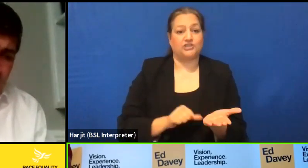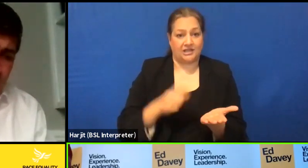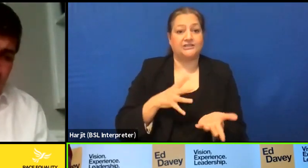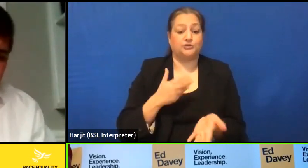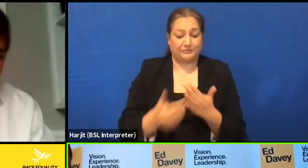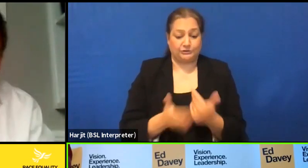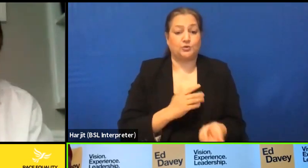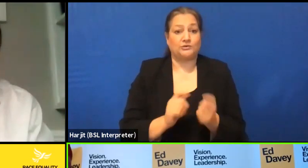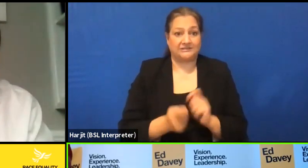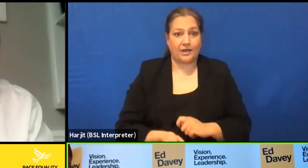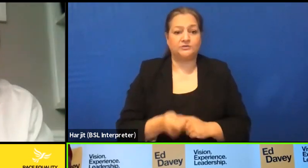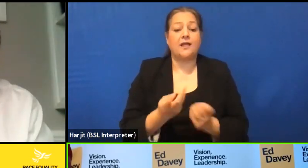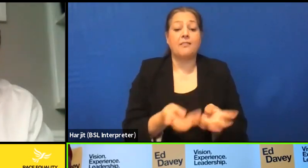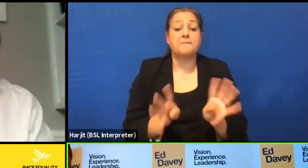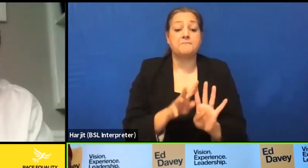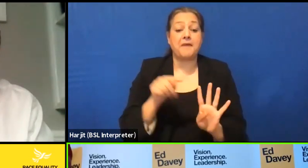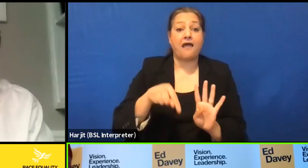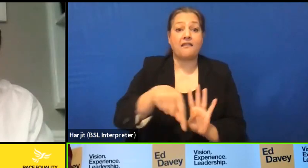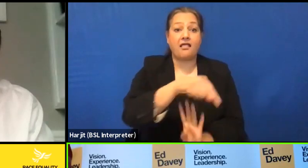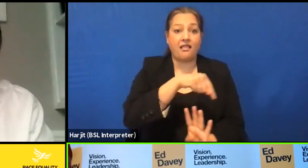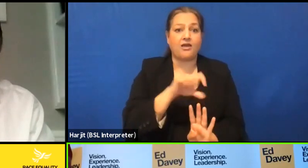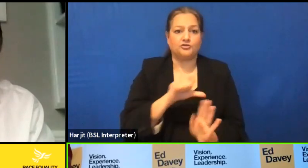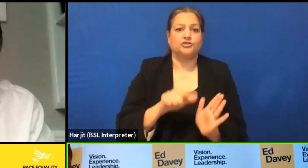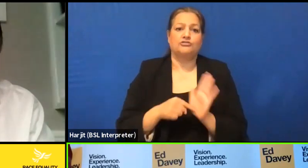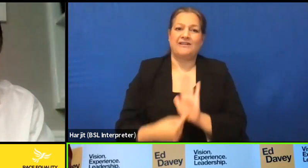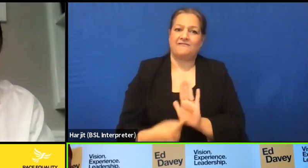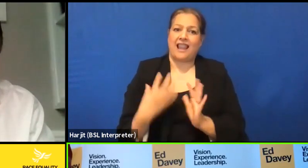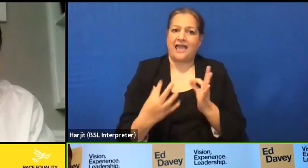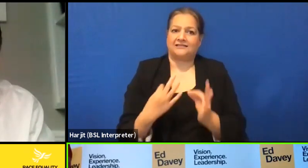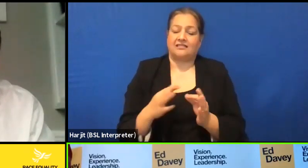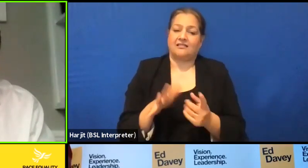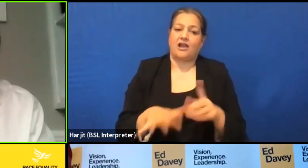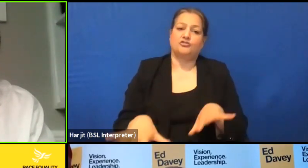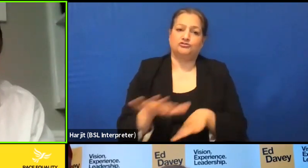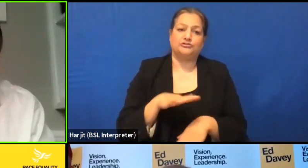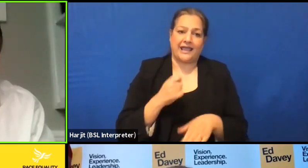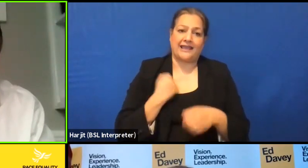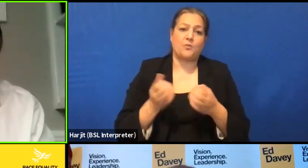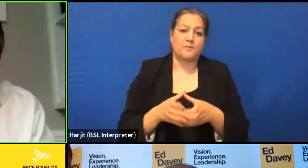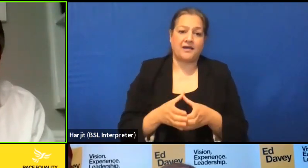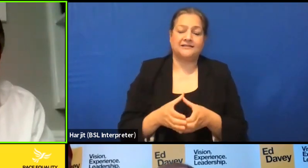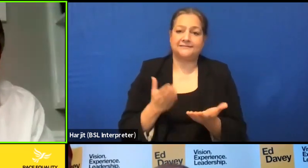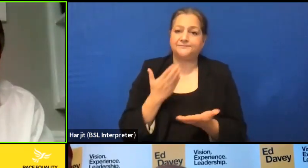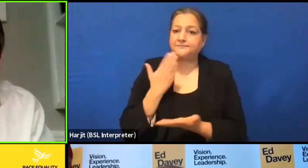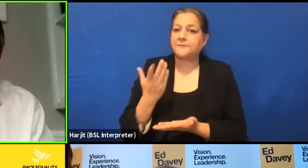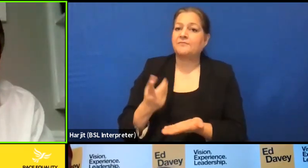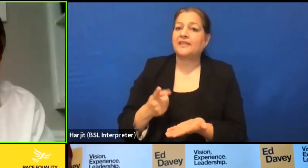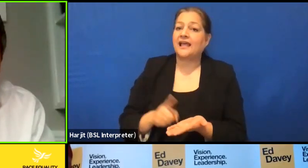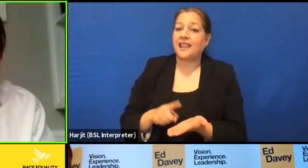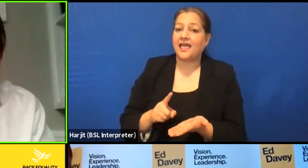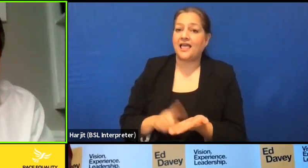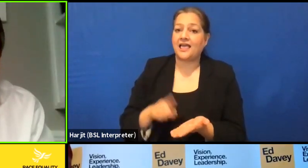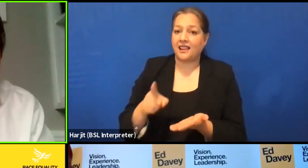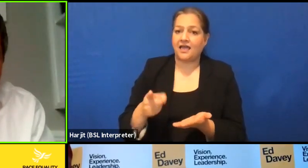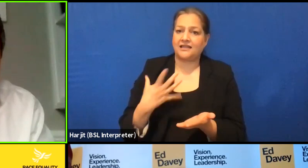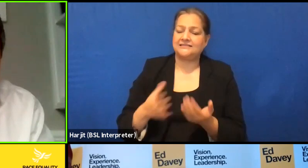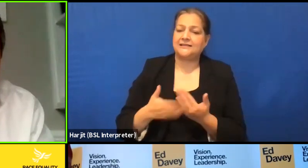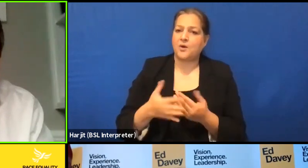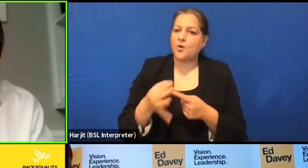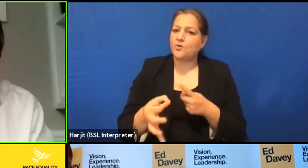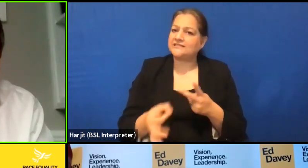panels reflect the country and our party. Thanks. Layla, so a lot of call for more detail about